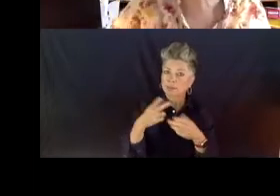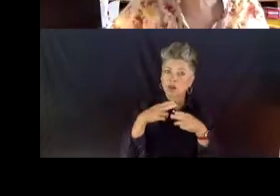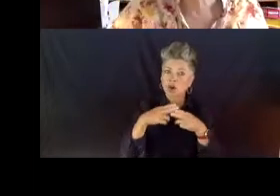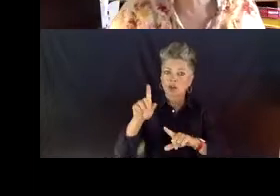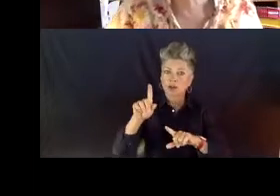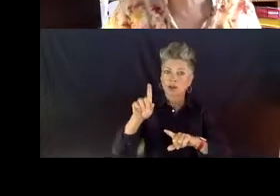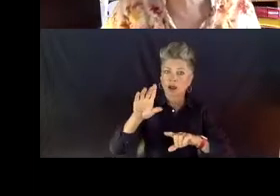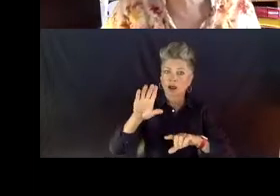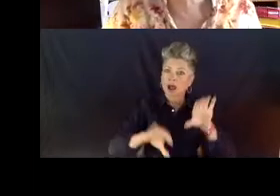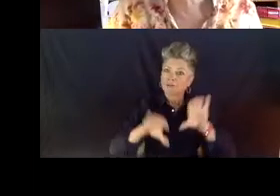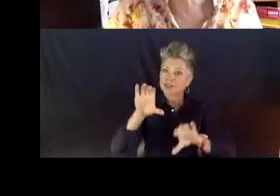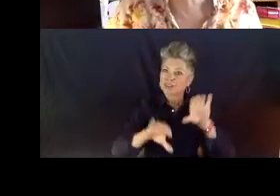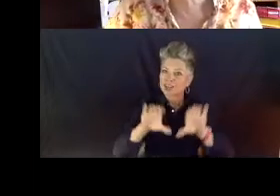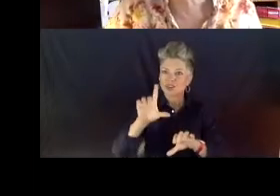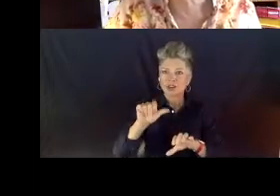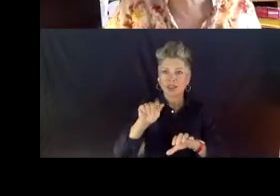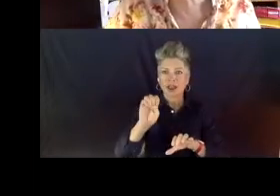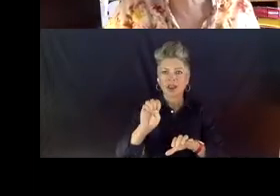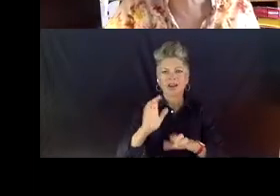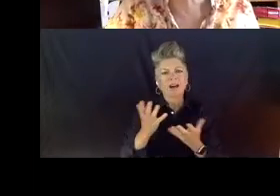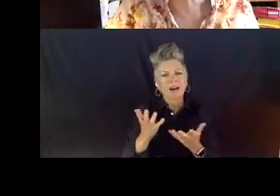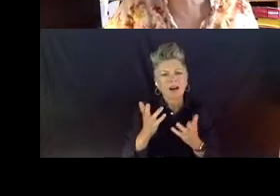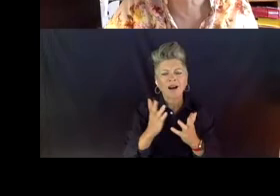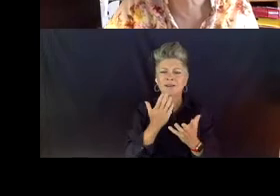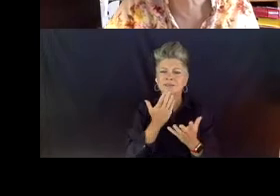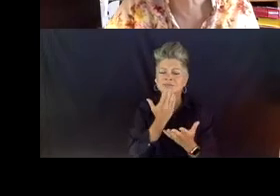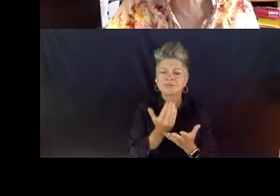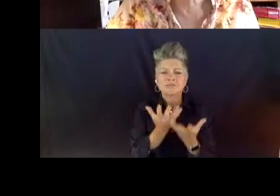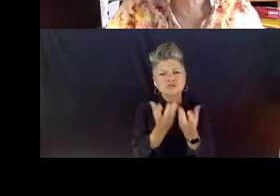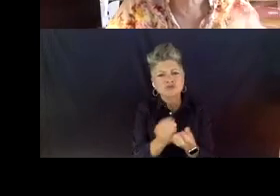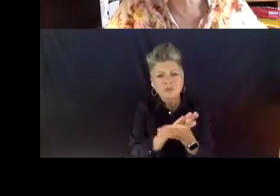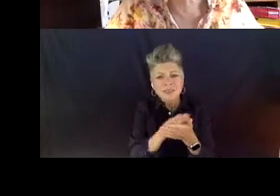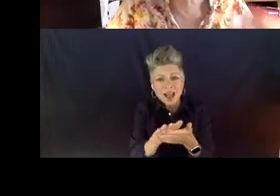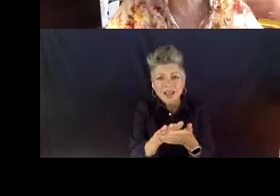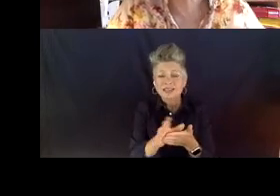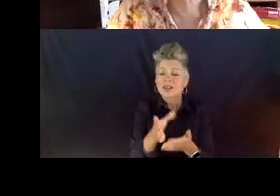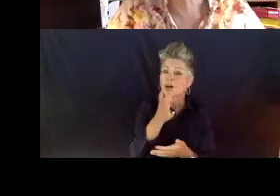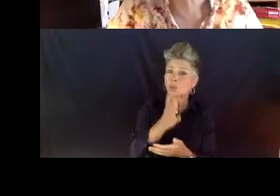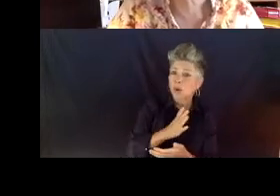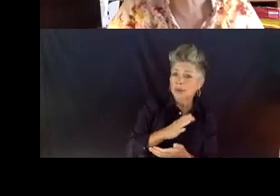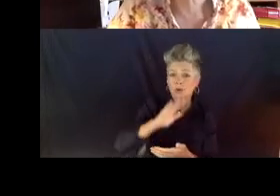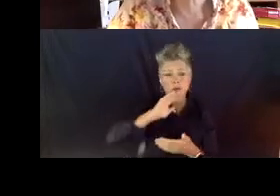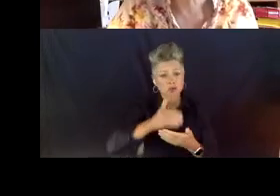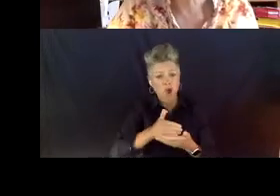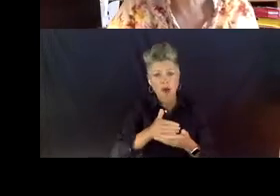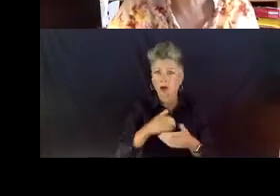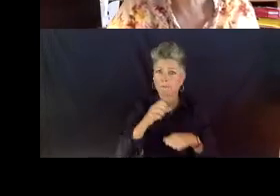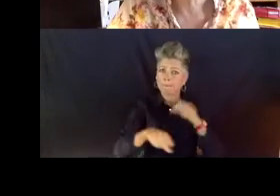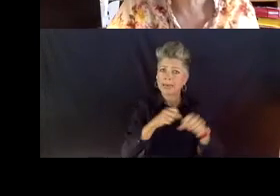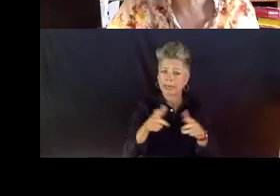lane. You see here a woman with her daughter biking next to one another and chatting.